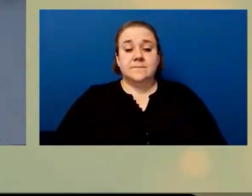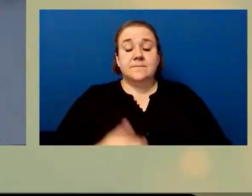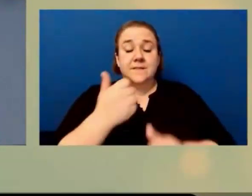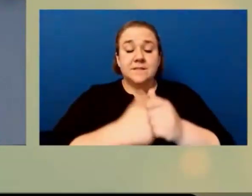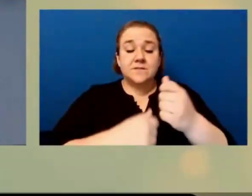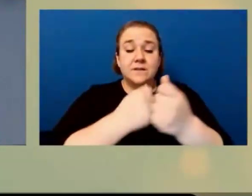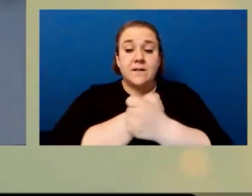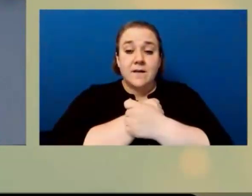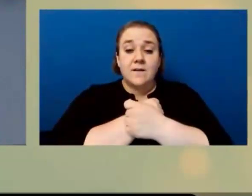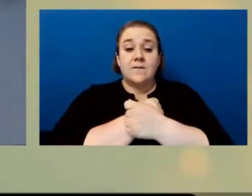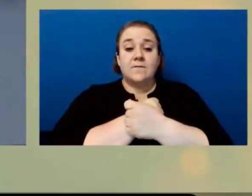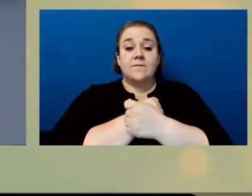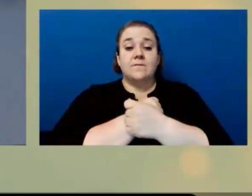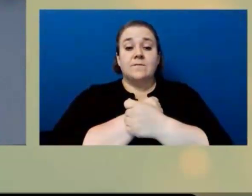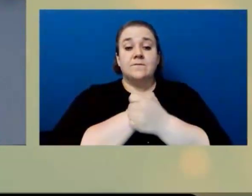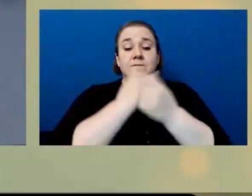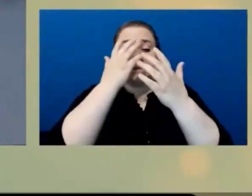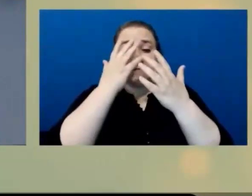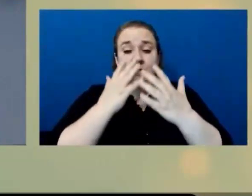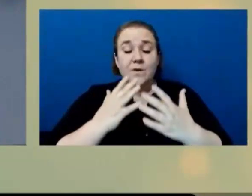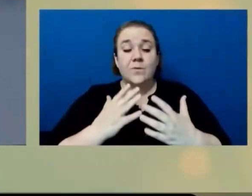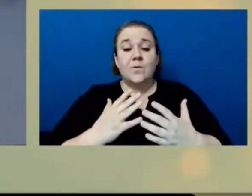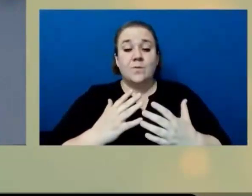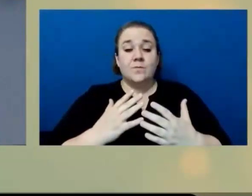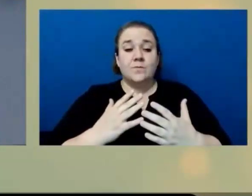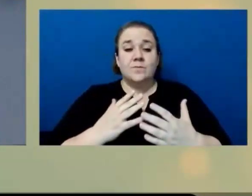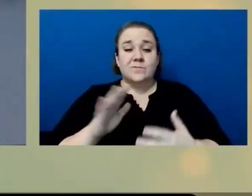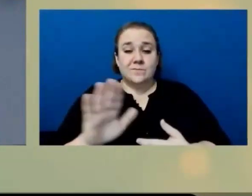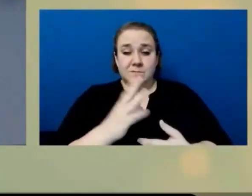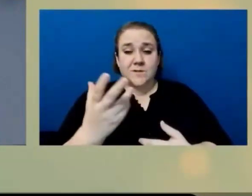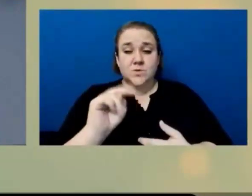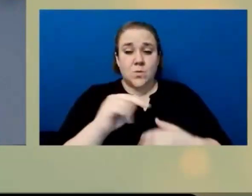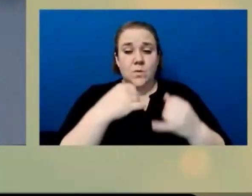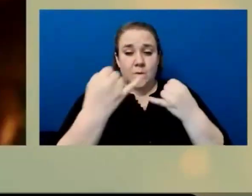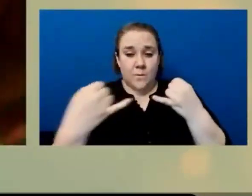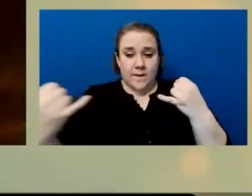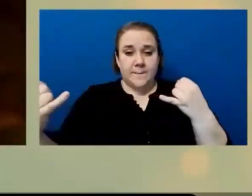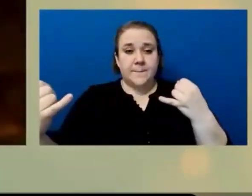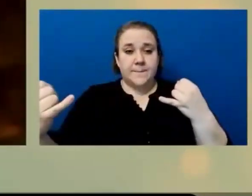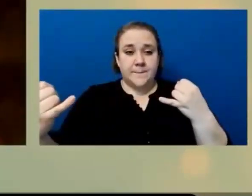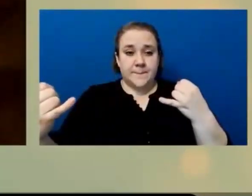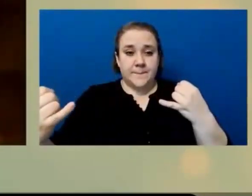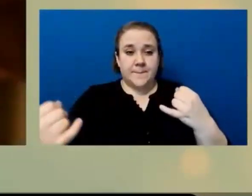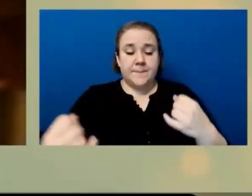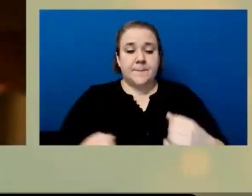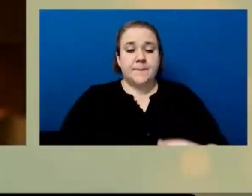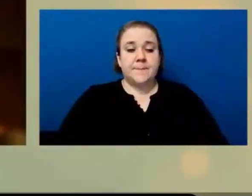each love and sorrow, its own thread.